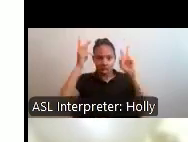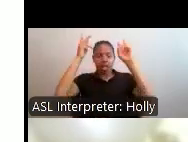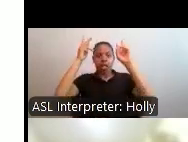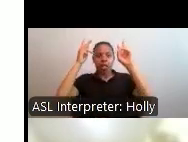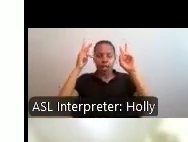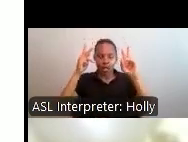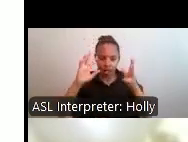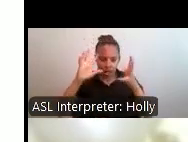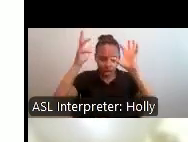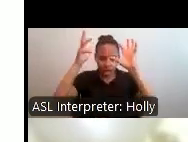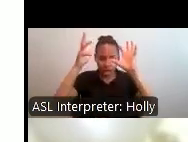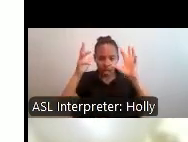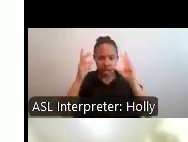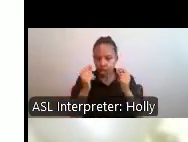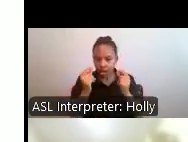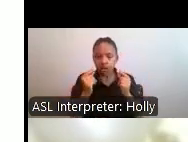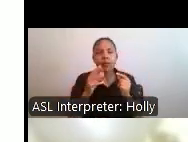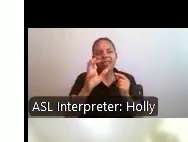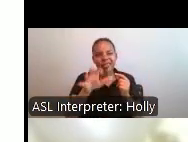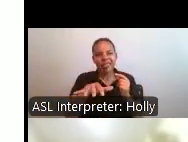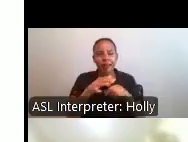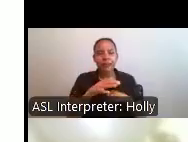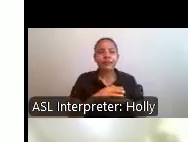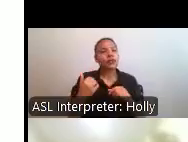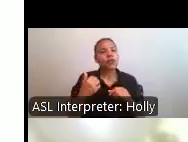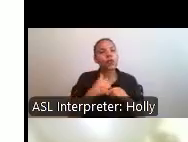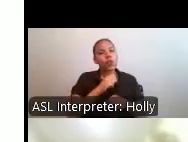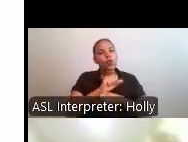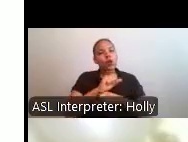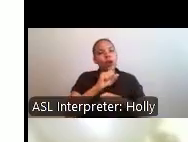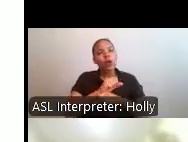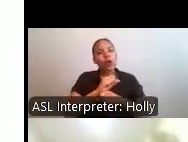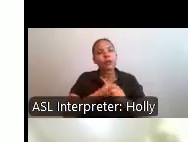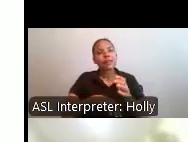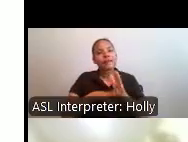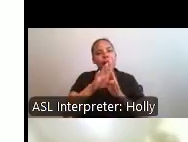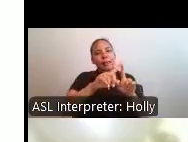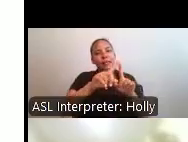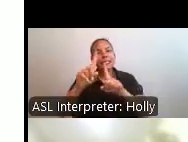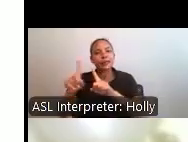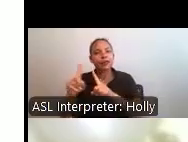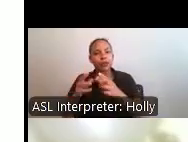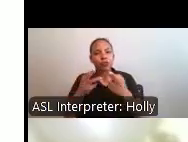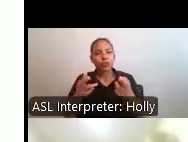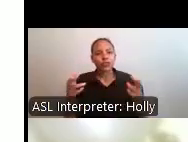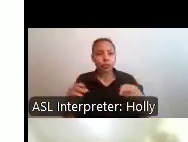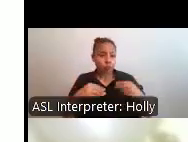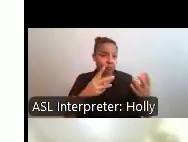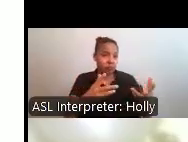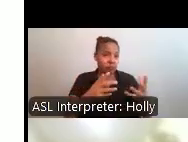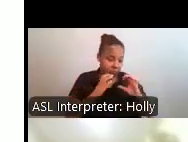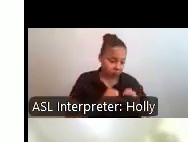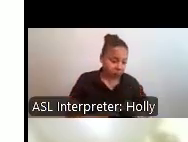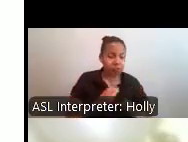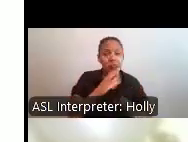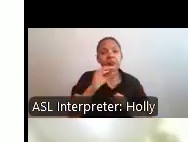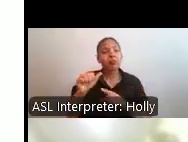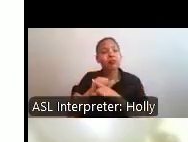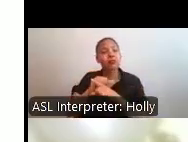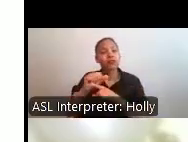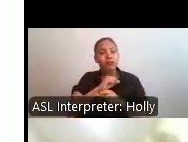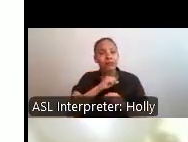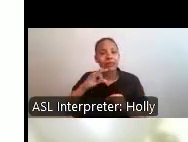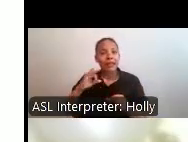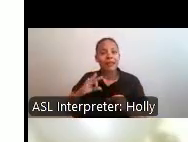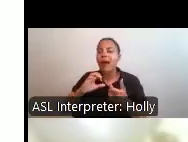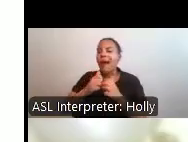in the mental health field, and we're in the process of creating those resources to provide to customers, as well as training for staff on best